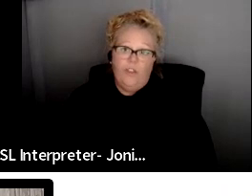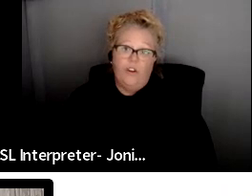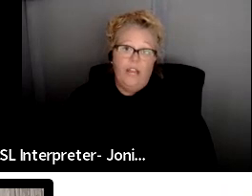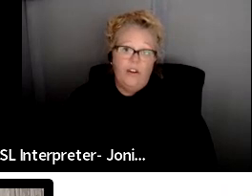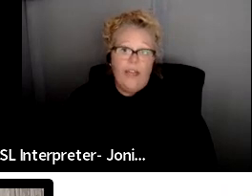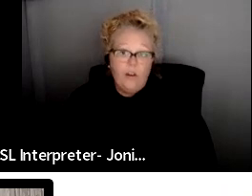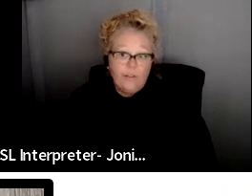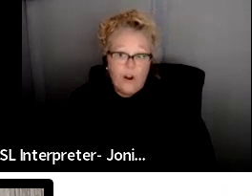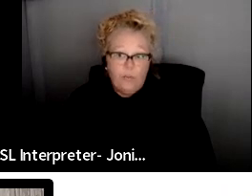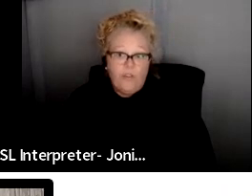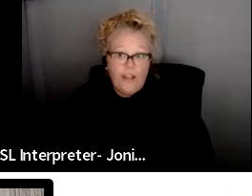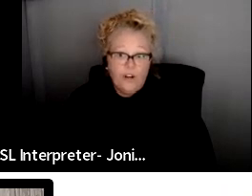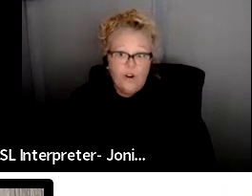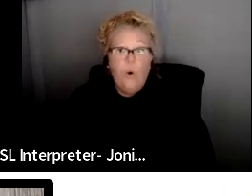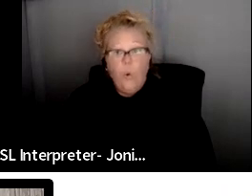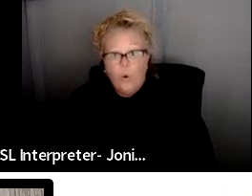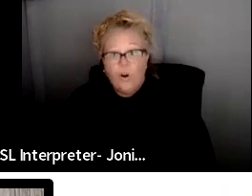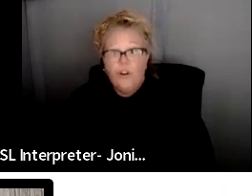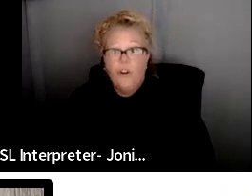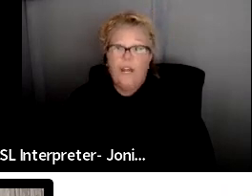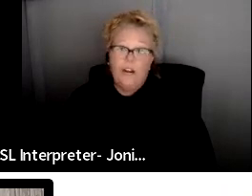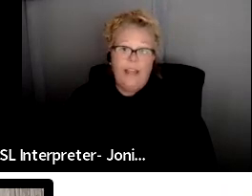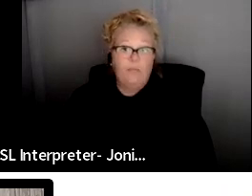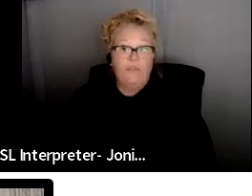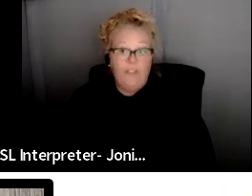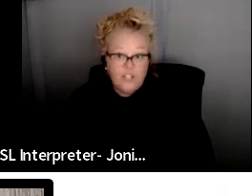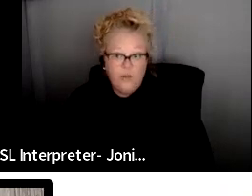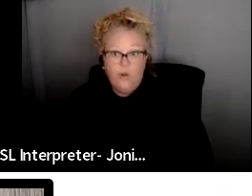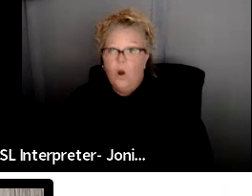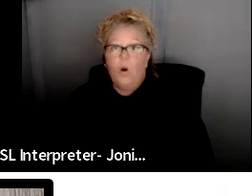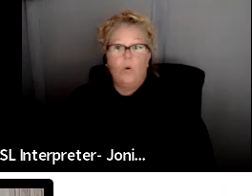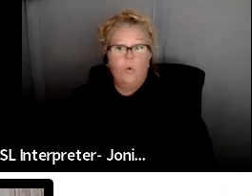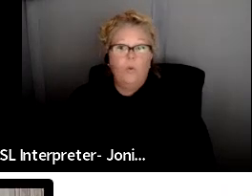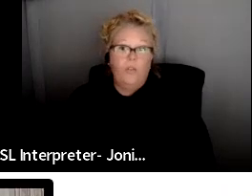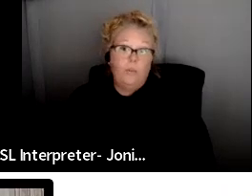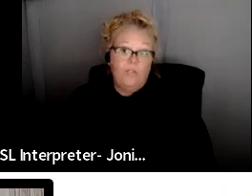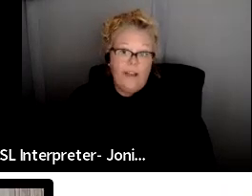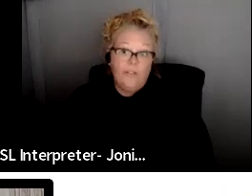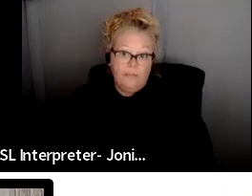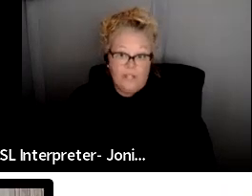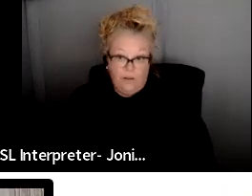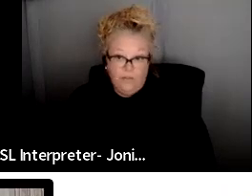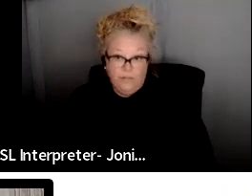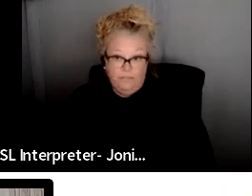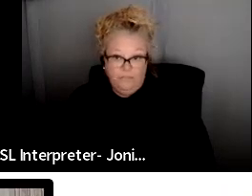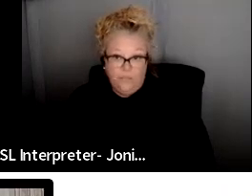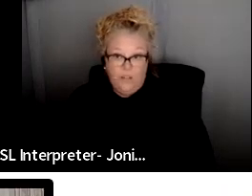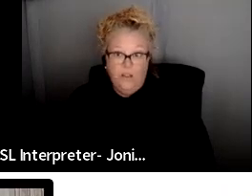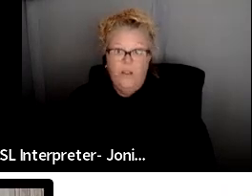speak with your hearing healthcare provider or your hearing aid professional or the provider